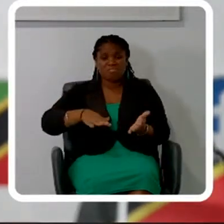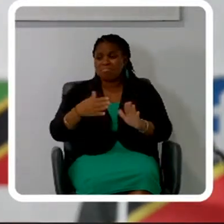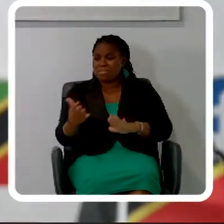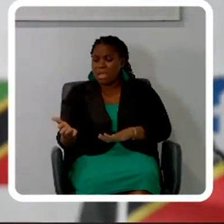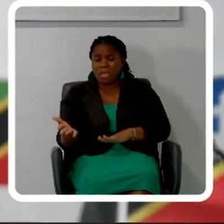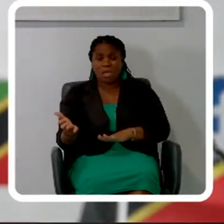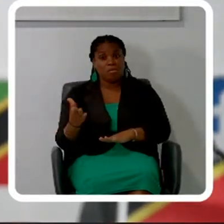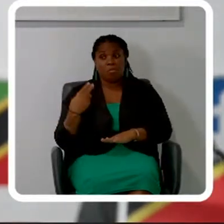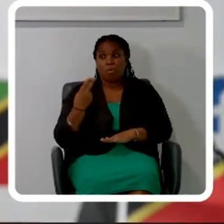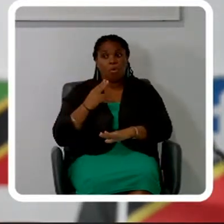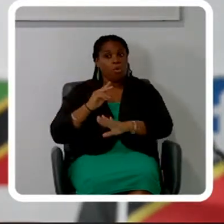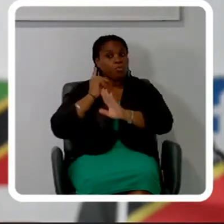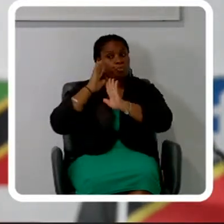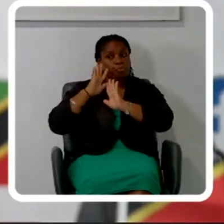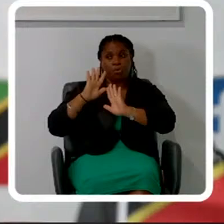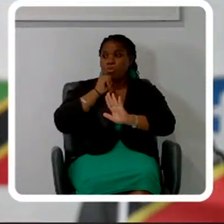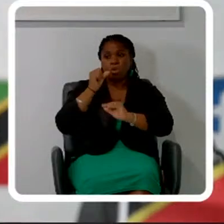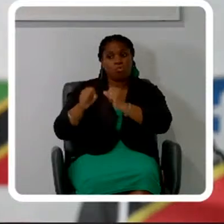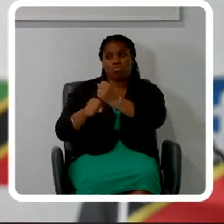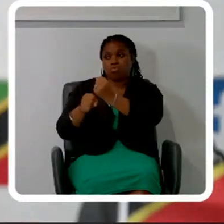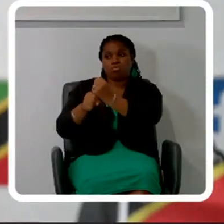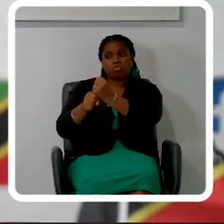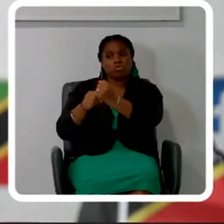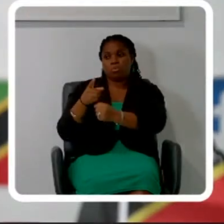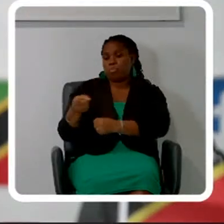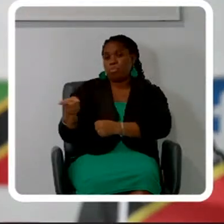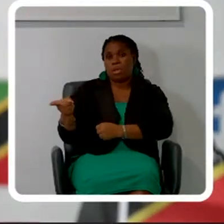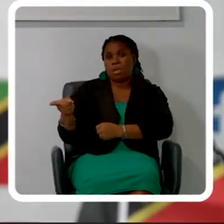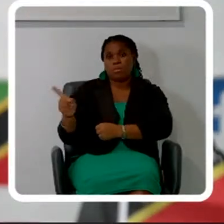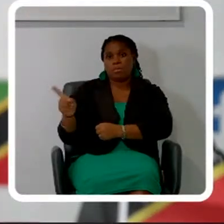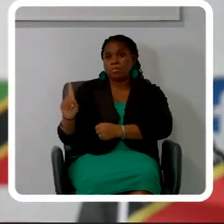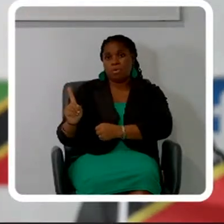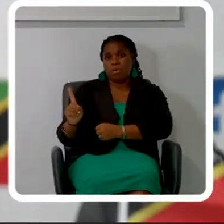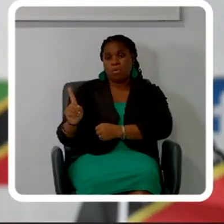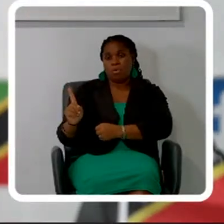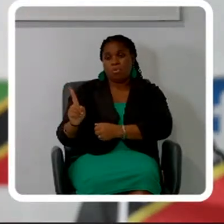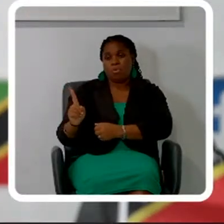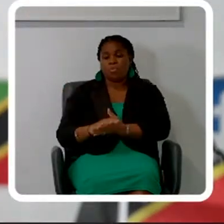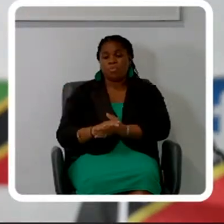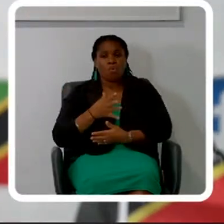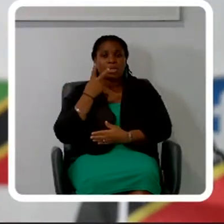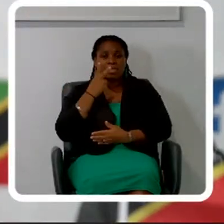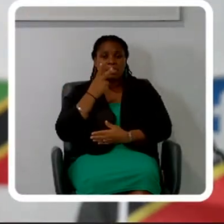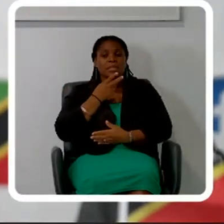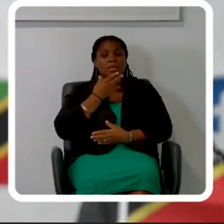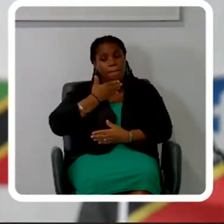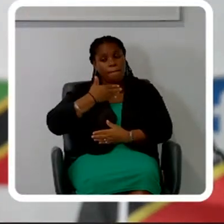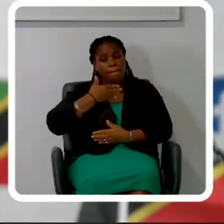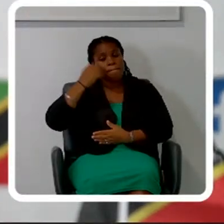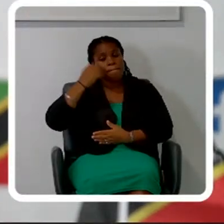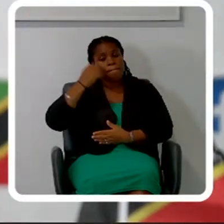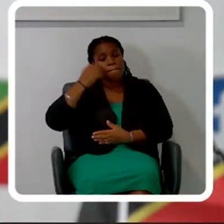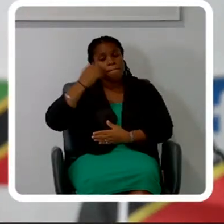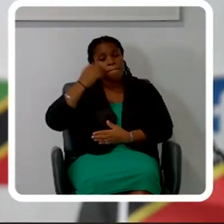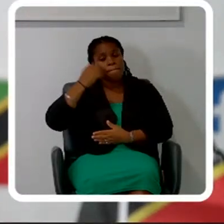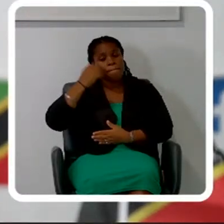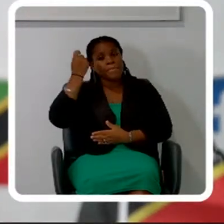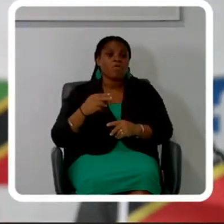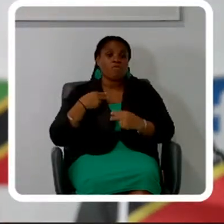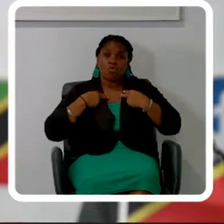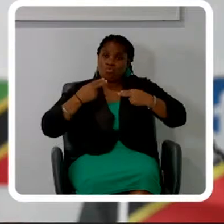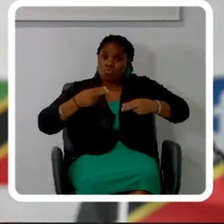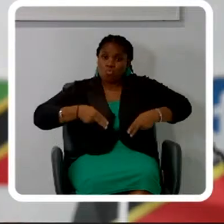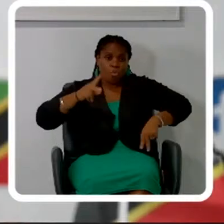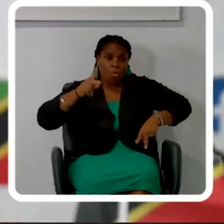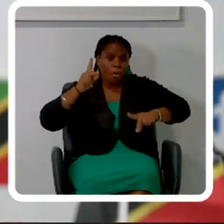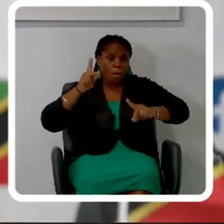against that, and we are for peace so that people can have a hopeful outlook and life. We spoke about human dignity. We spoke